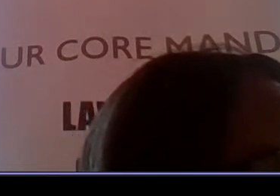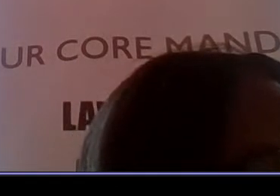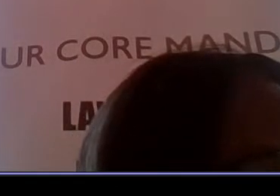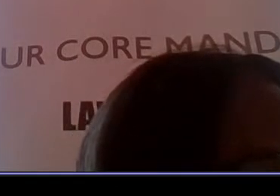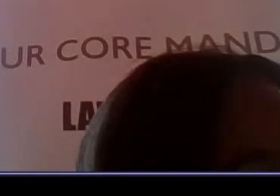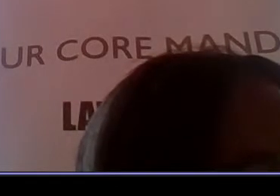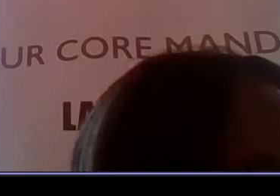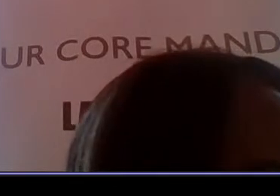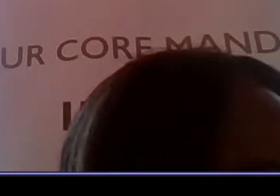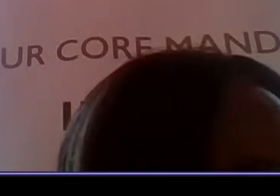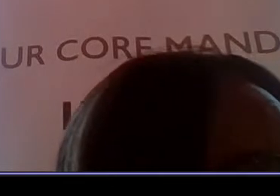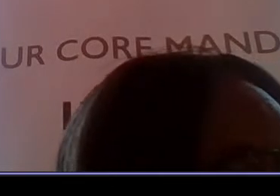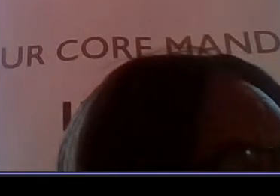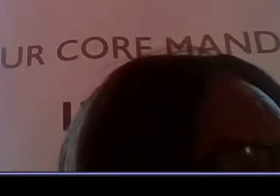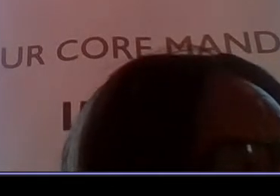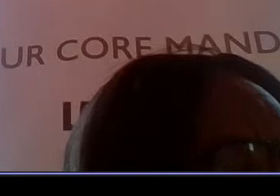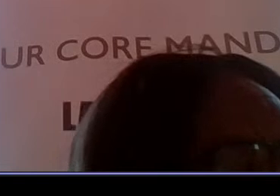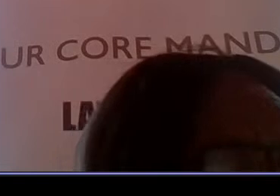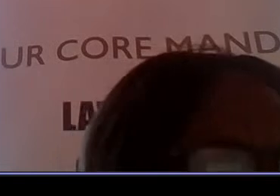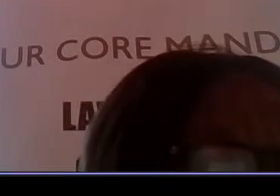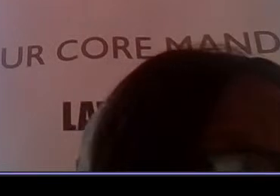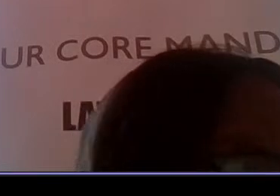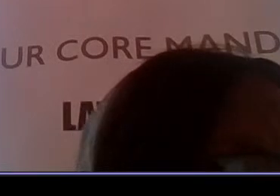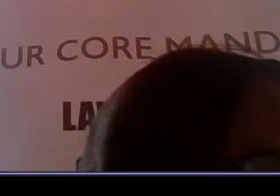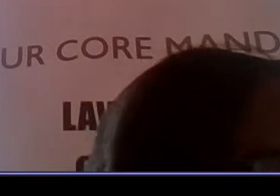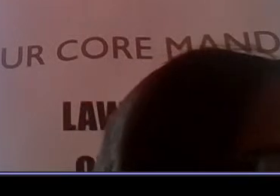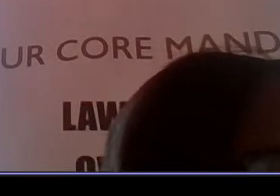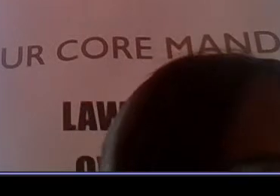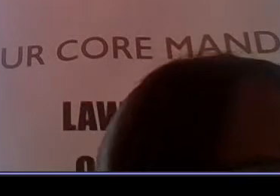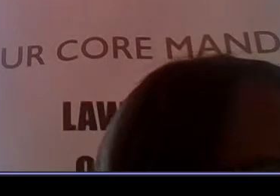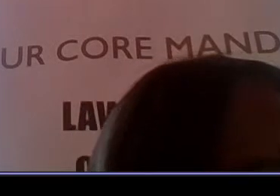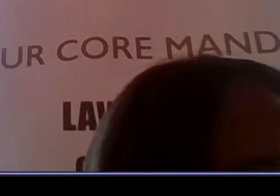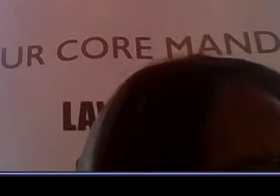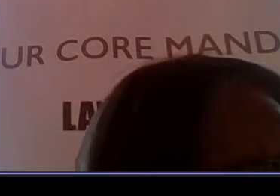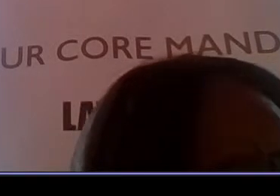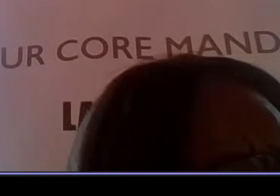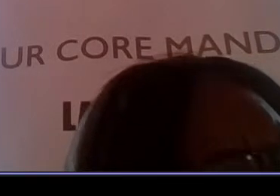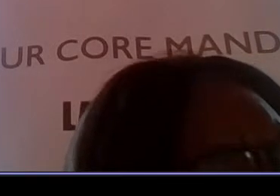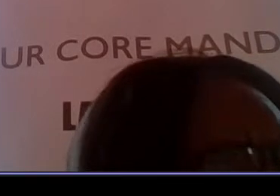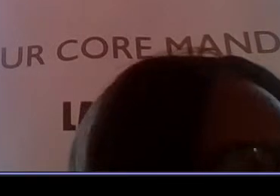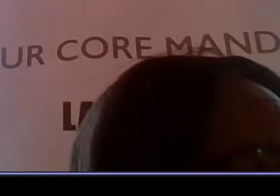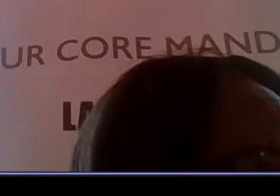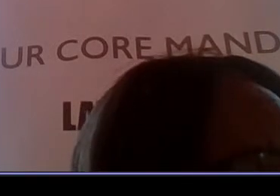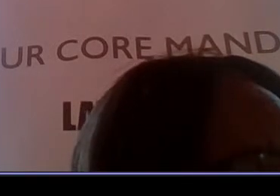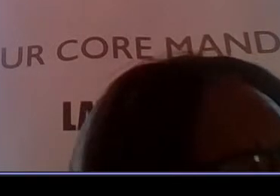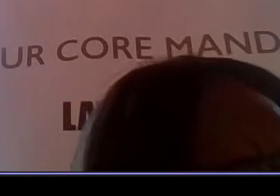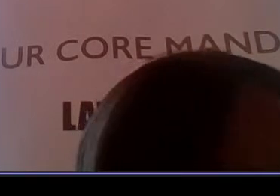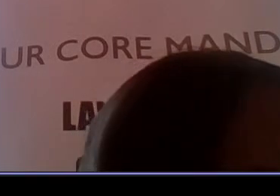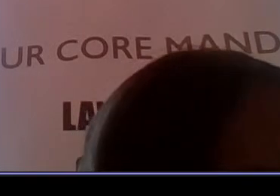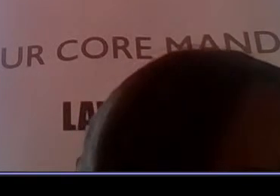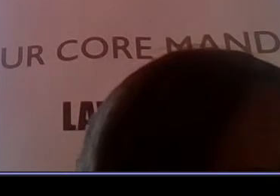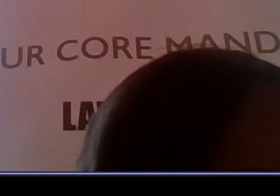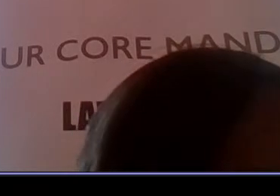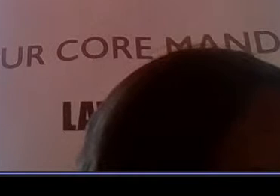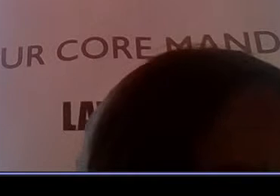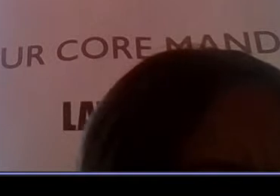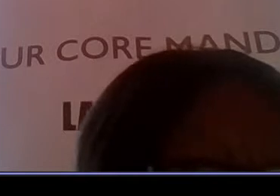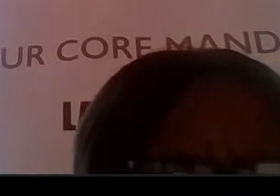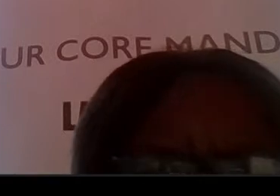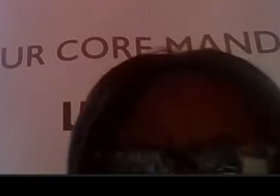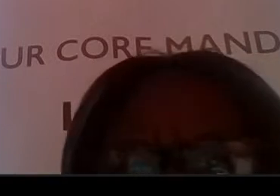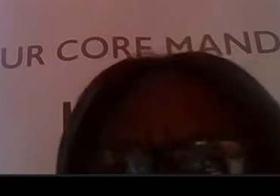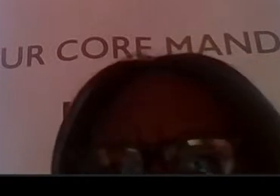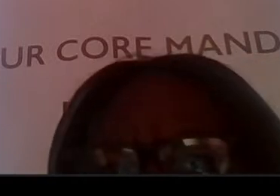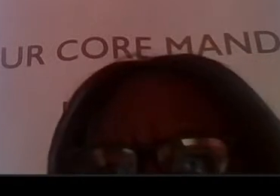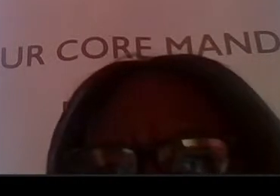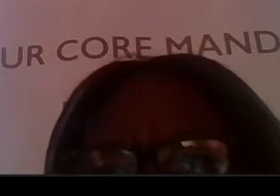abakhubazekile, abaphila nokukhubazeka, bekhala ngezindlu ukuthi bona Makulunya ababa alo. Honorable